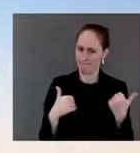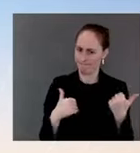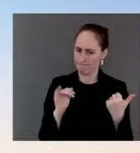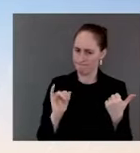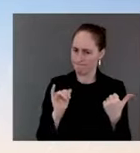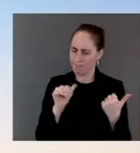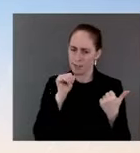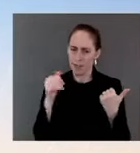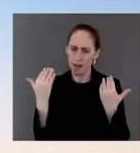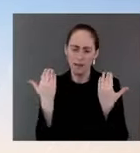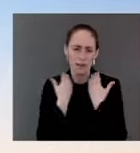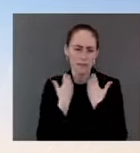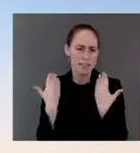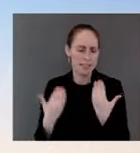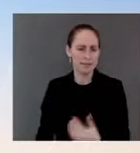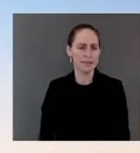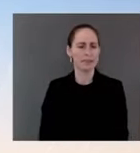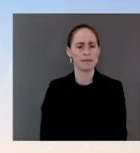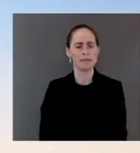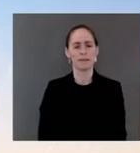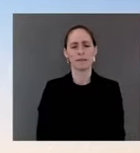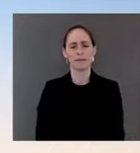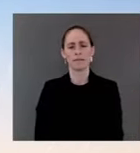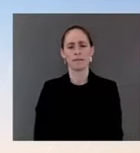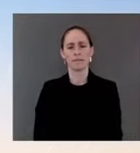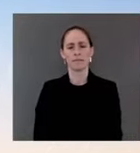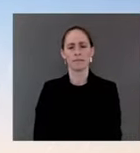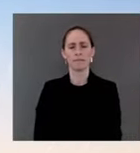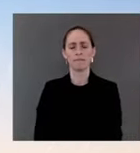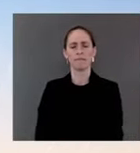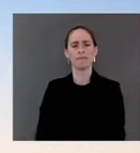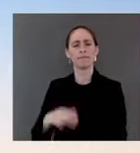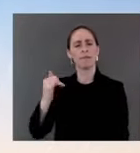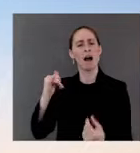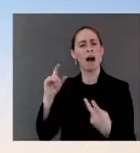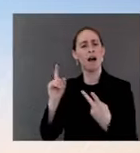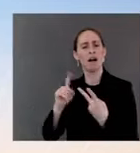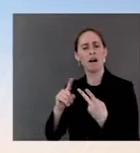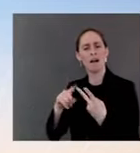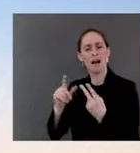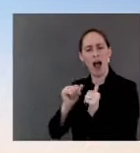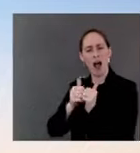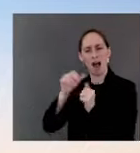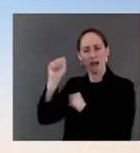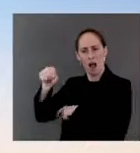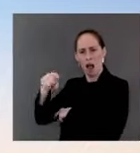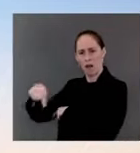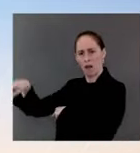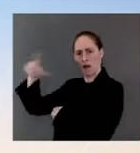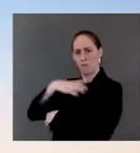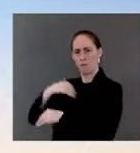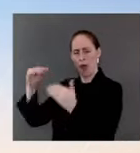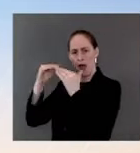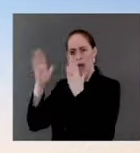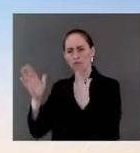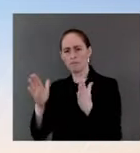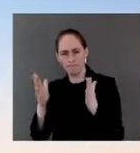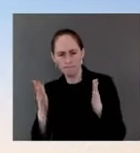given everything that's happening. Specifically today, there was a ruling out of Texas that keeps the restrictions intact